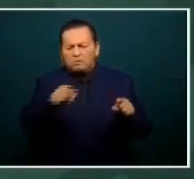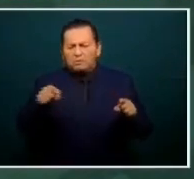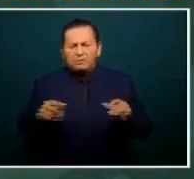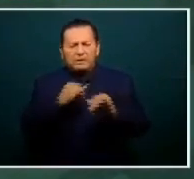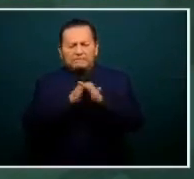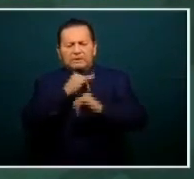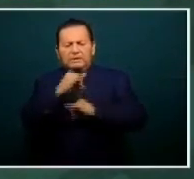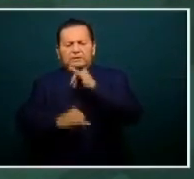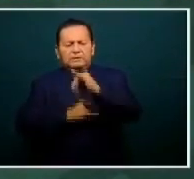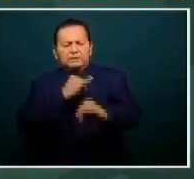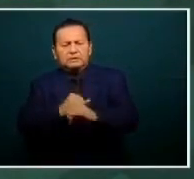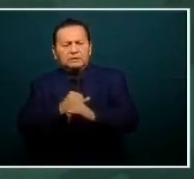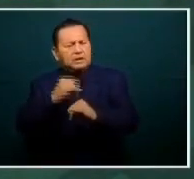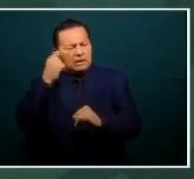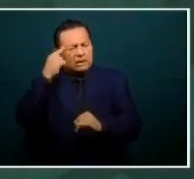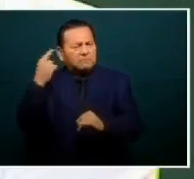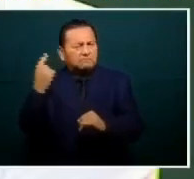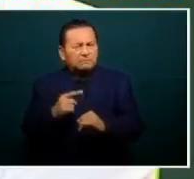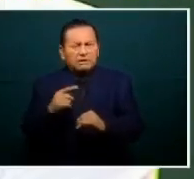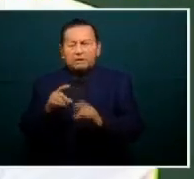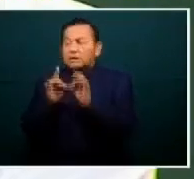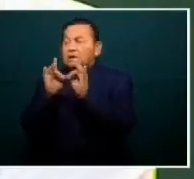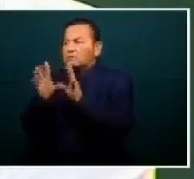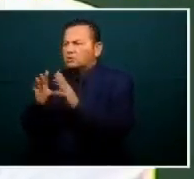That is why there is